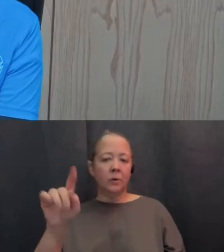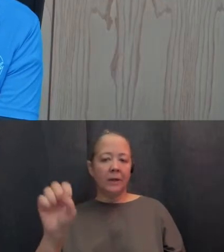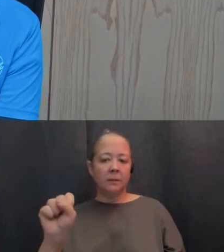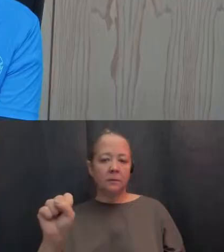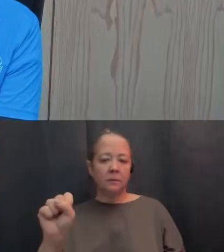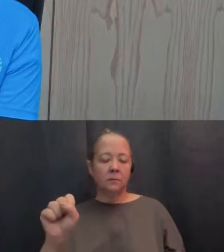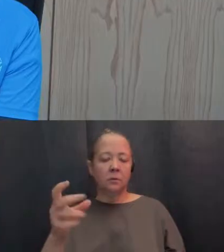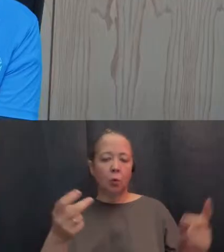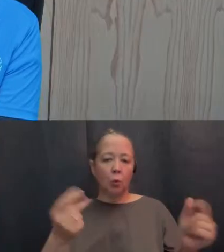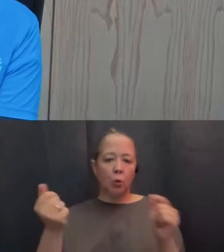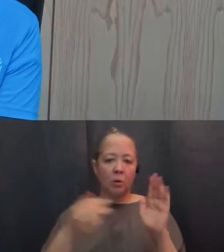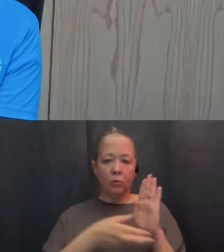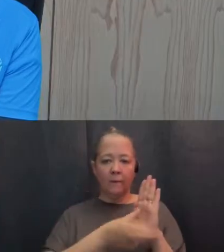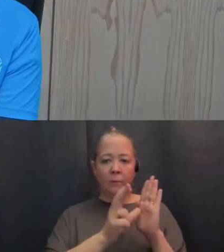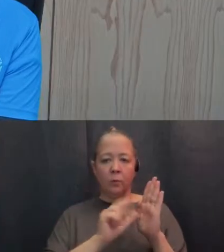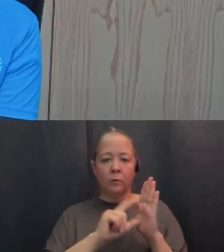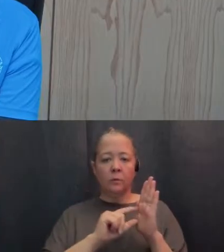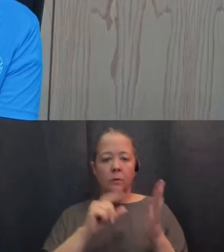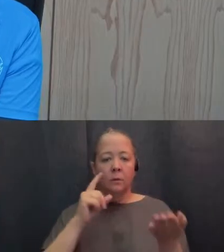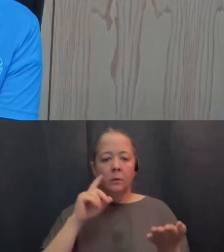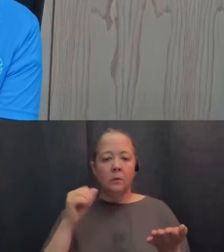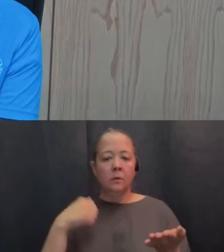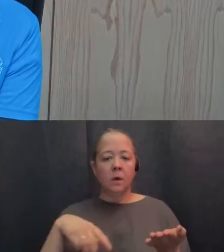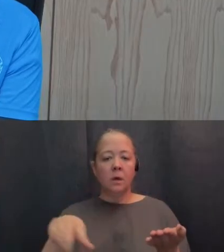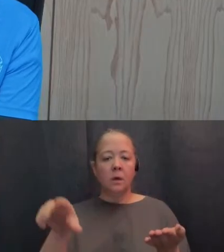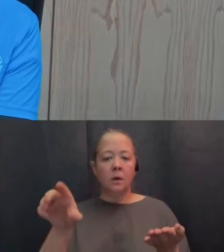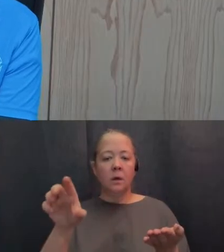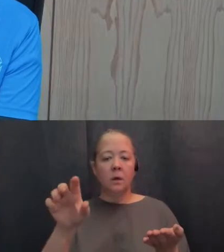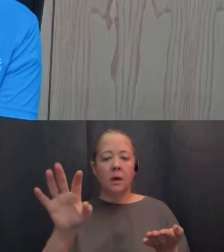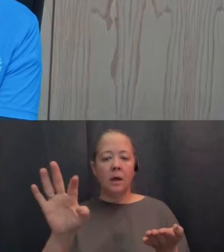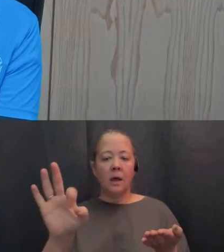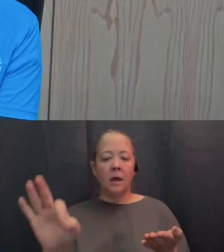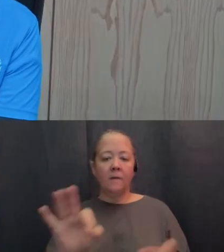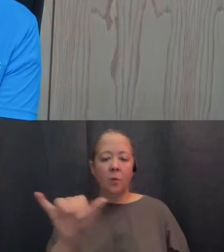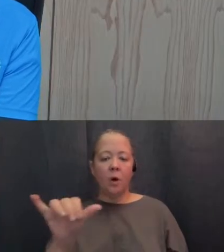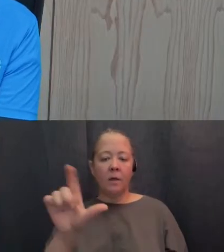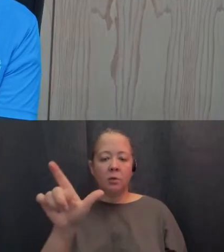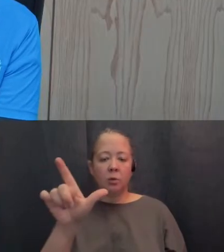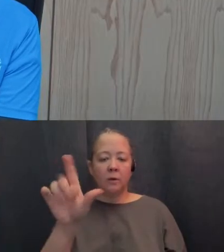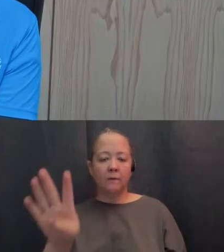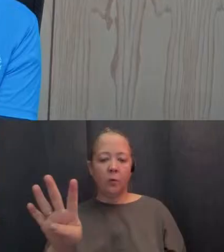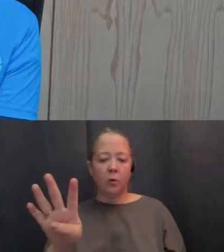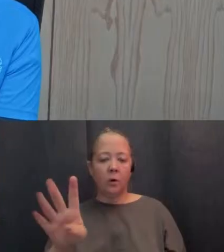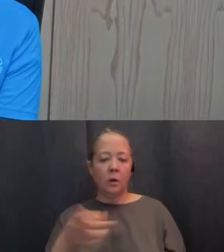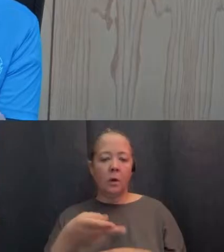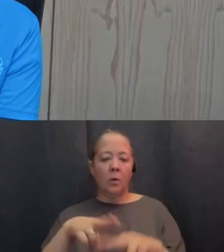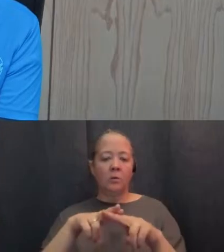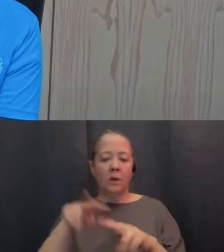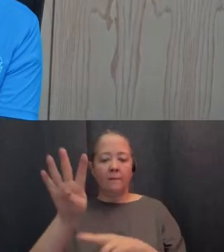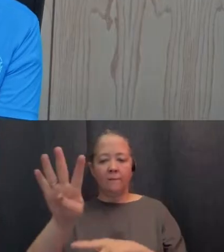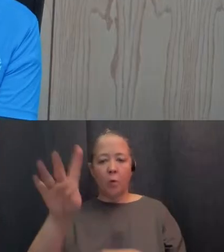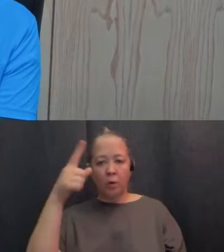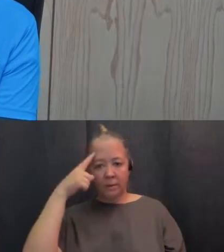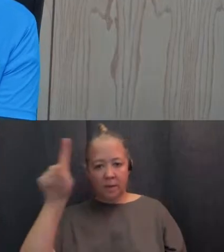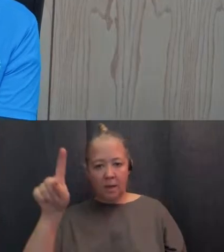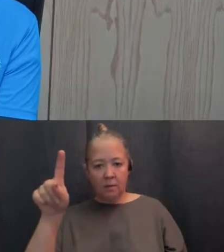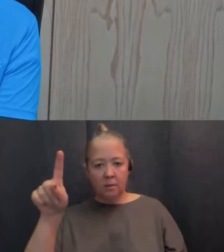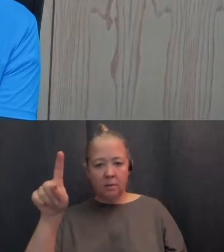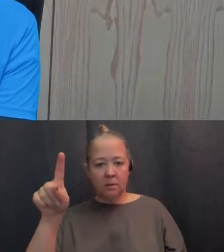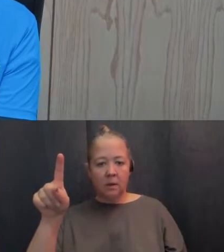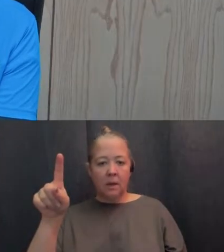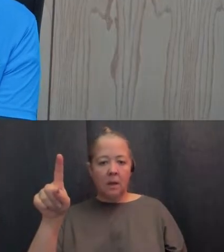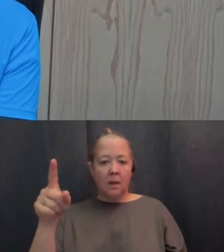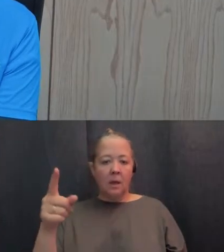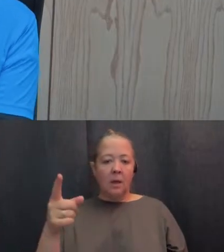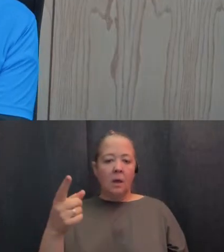FY24, we raised the tax rate 4 cents. FY25, we raised the tax rate 5 cents. Last year, we raised the tax rate 0